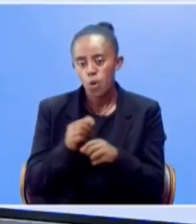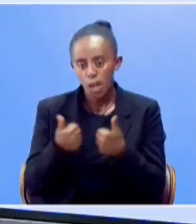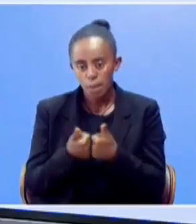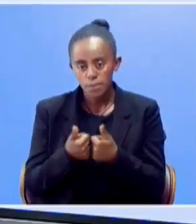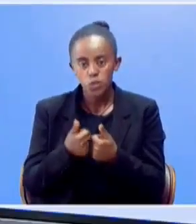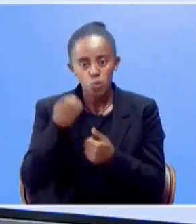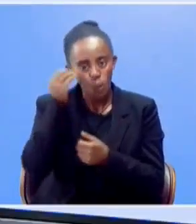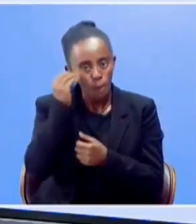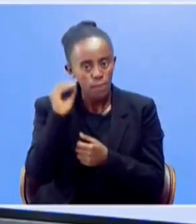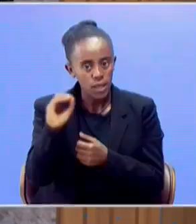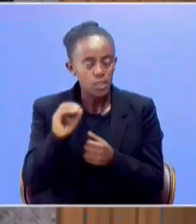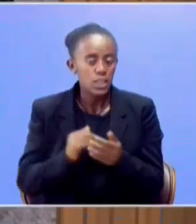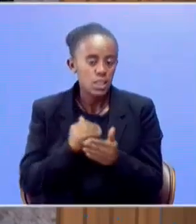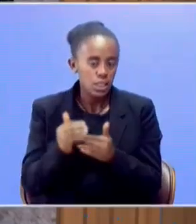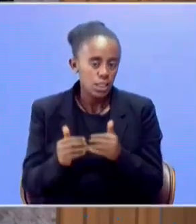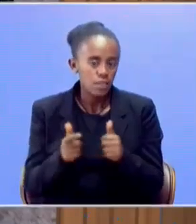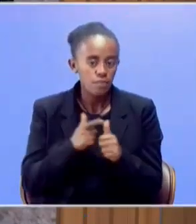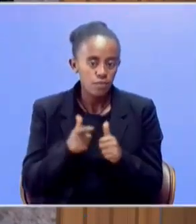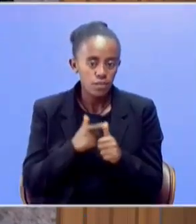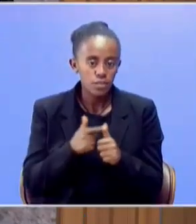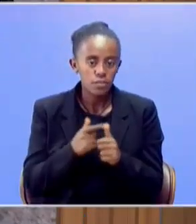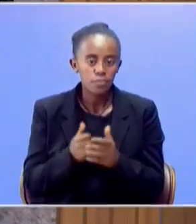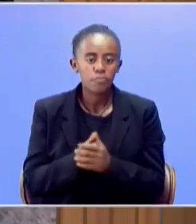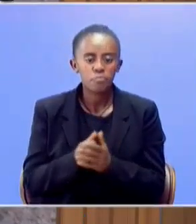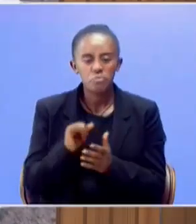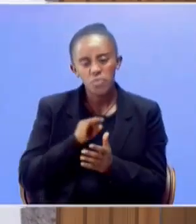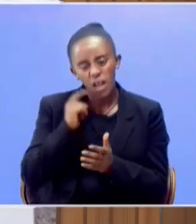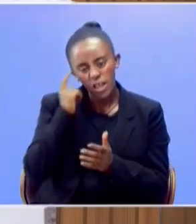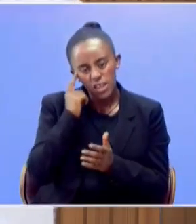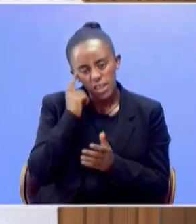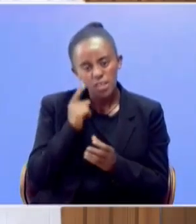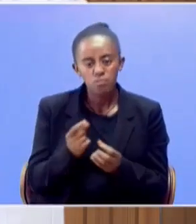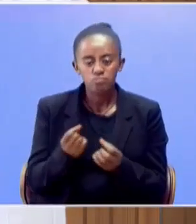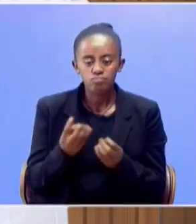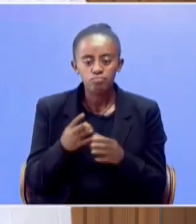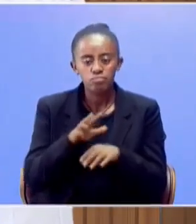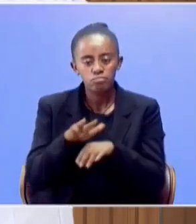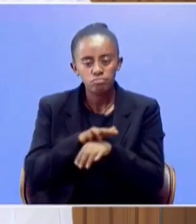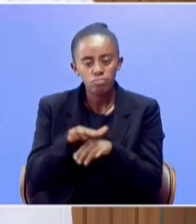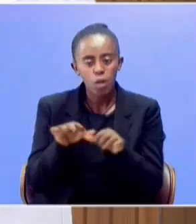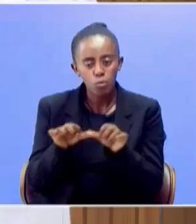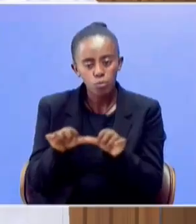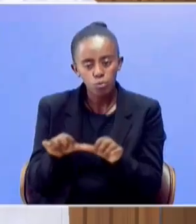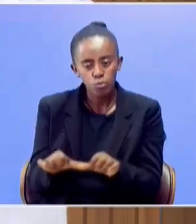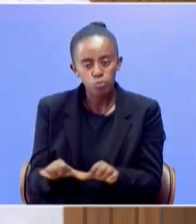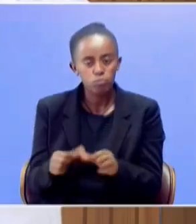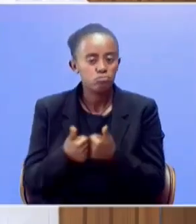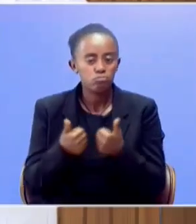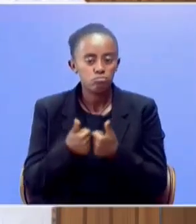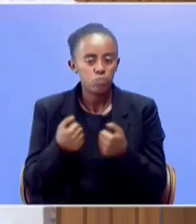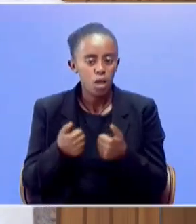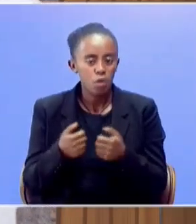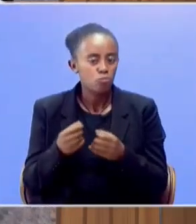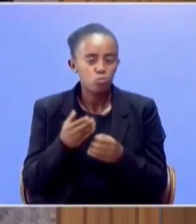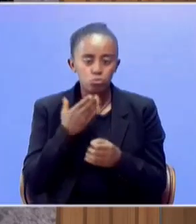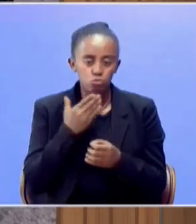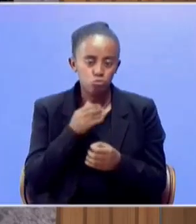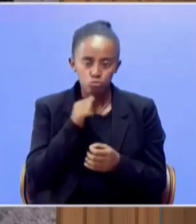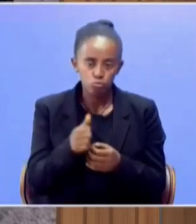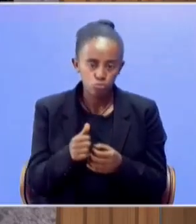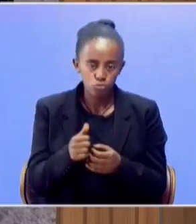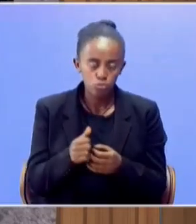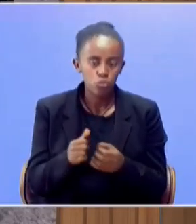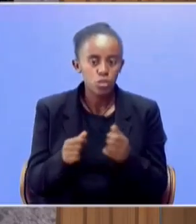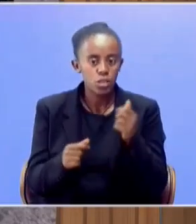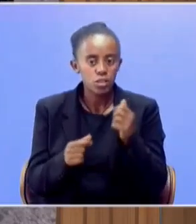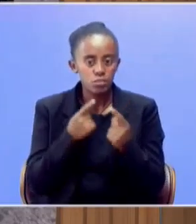Opinion. Then first opinion. I think spending much time on video games is not good. Okay. Speaker